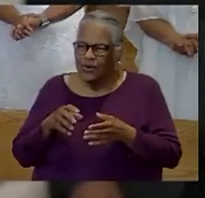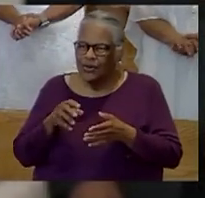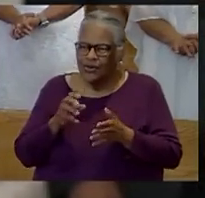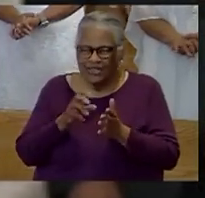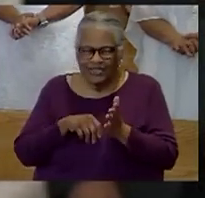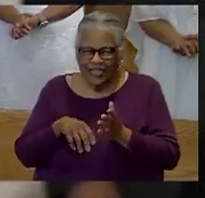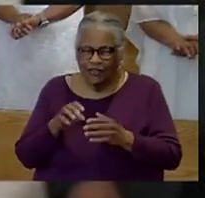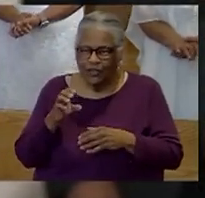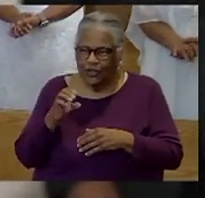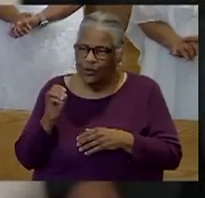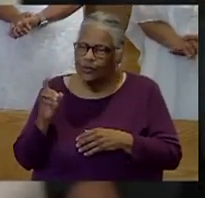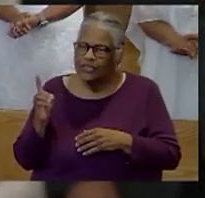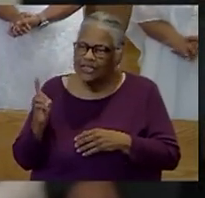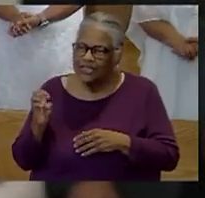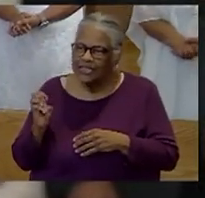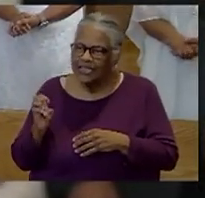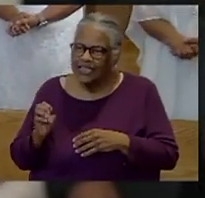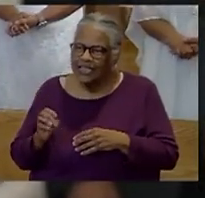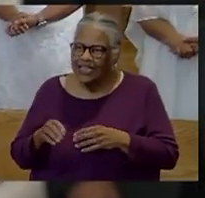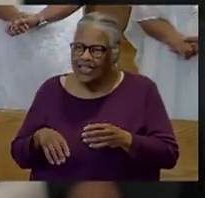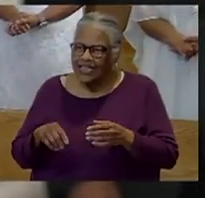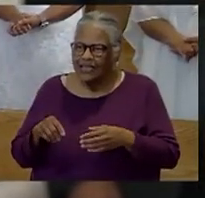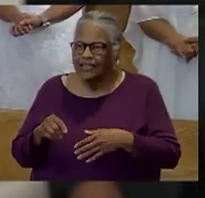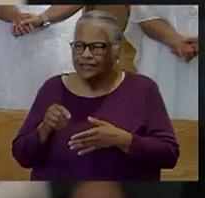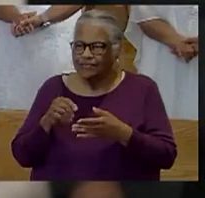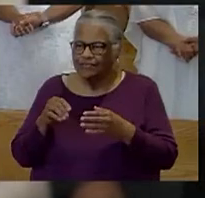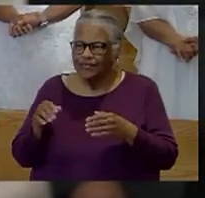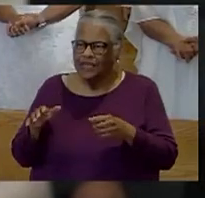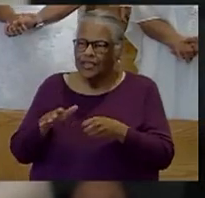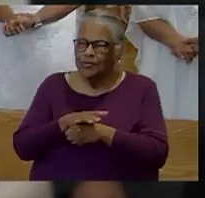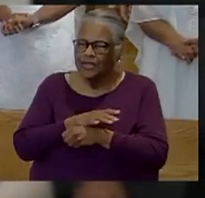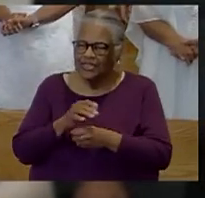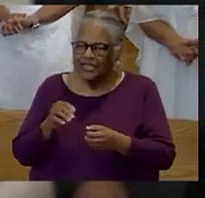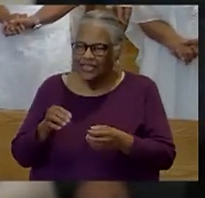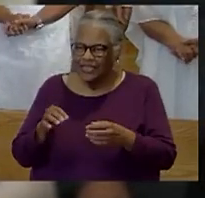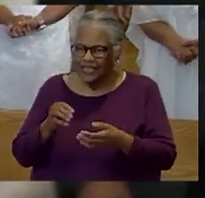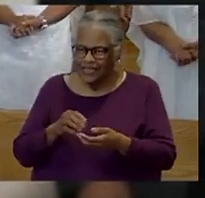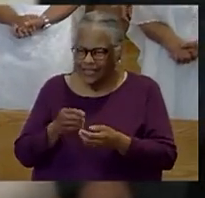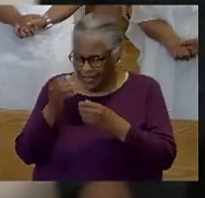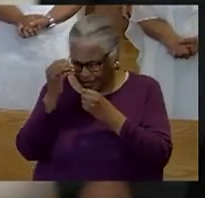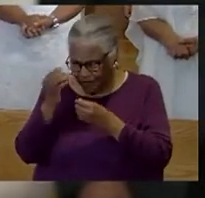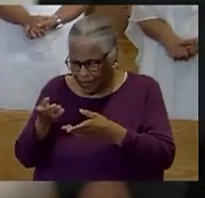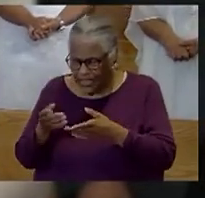the information, and I know that someone will contact you. Amen.